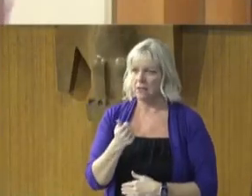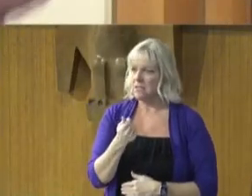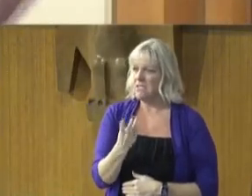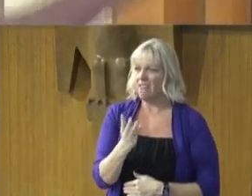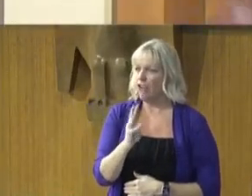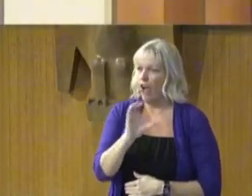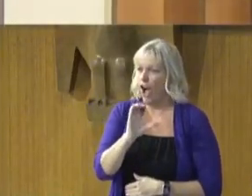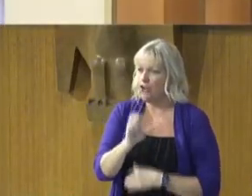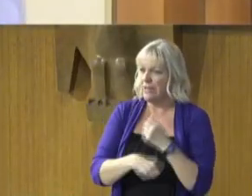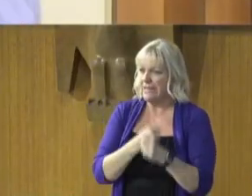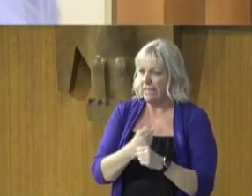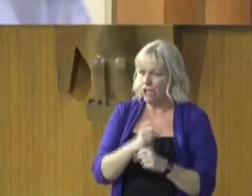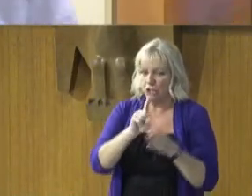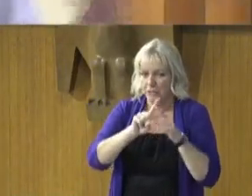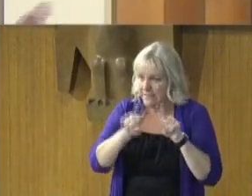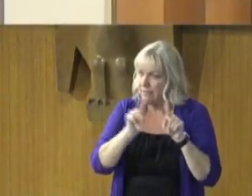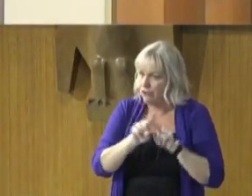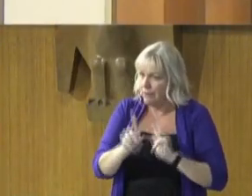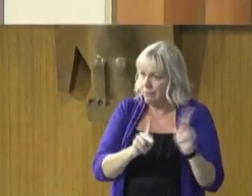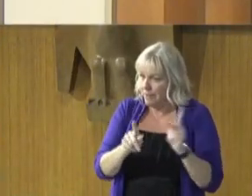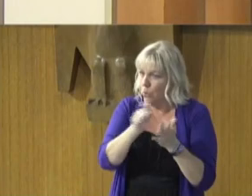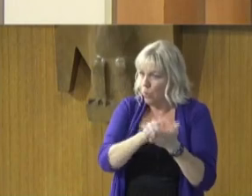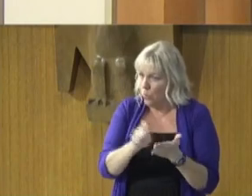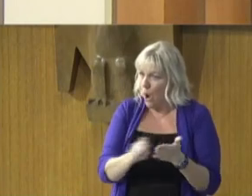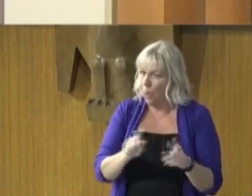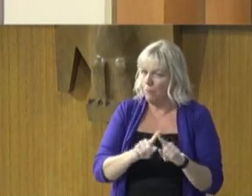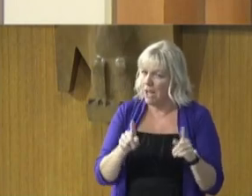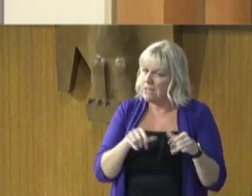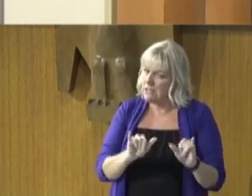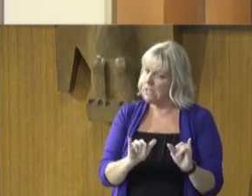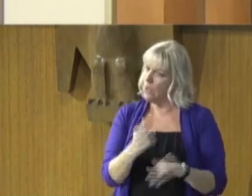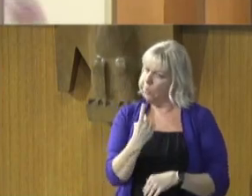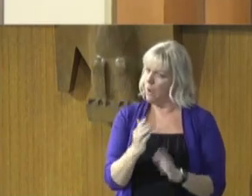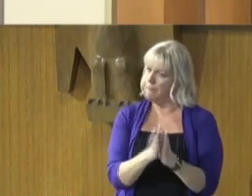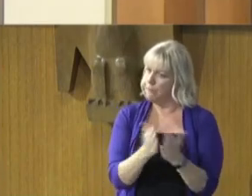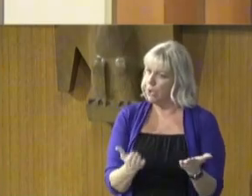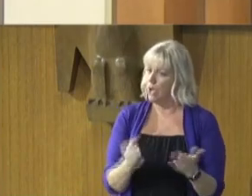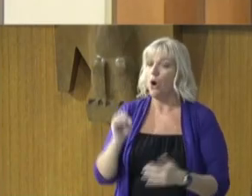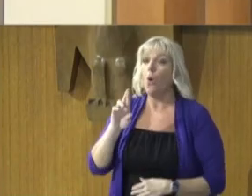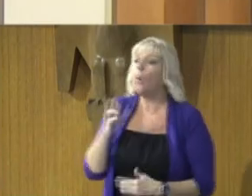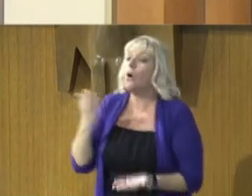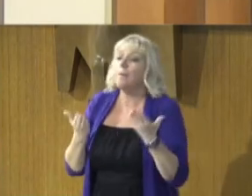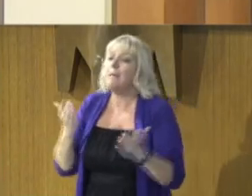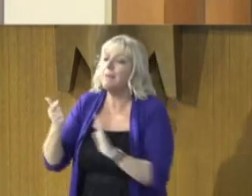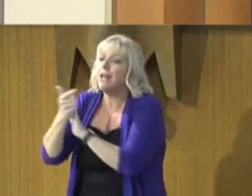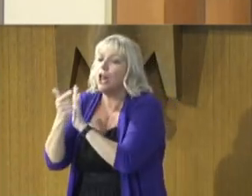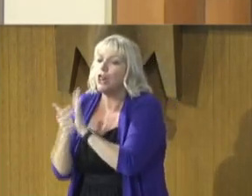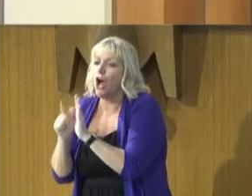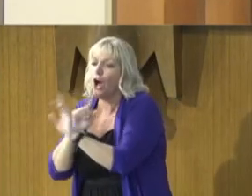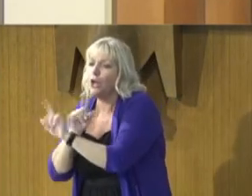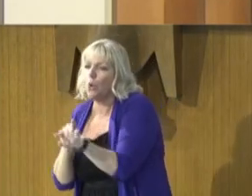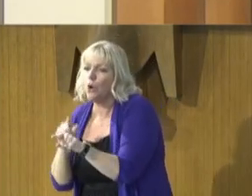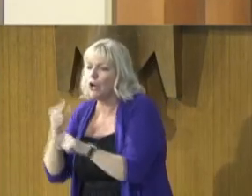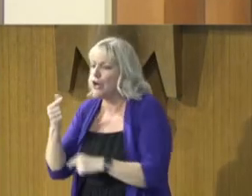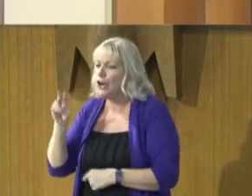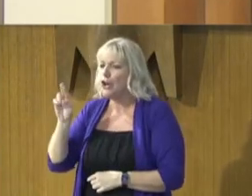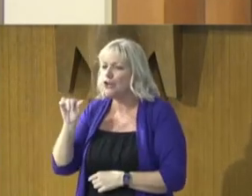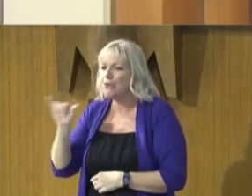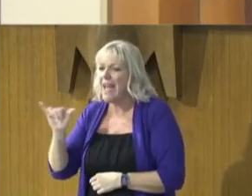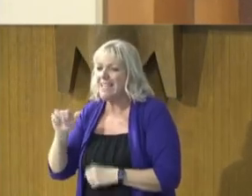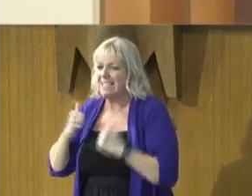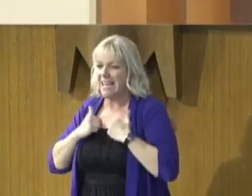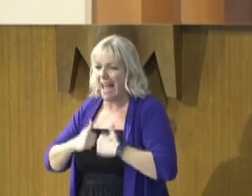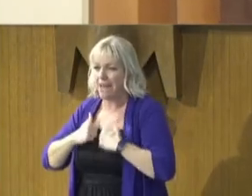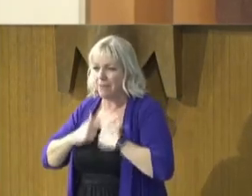years by different authors, and it's still the same book. Or maybe it's Law and Order or Grey's Anatomy, because at